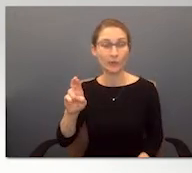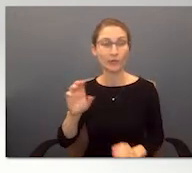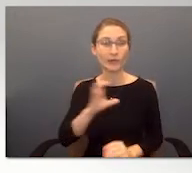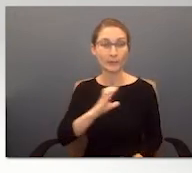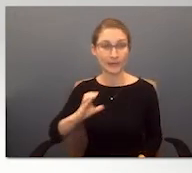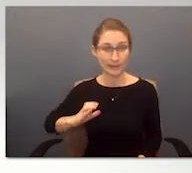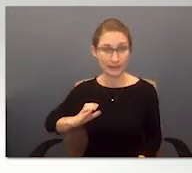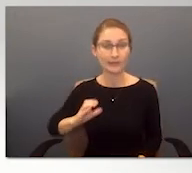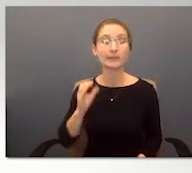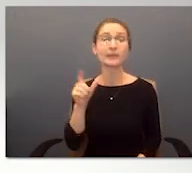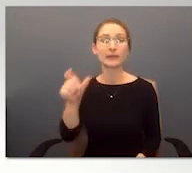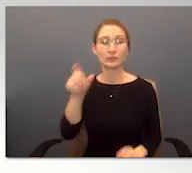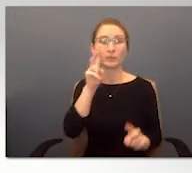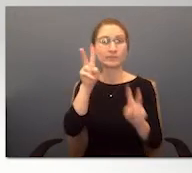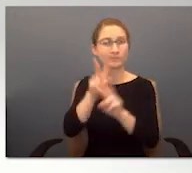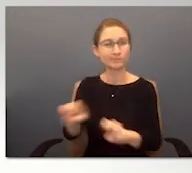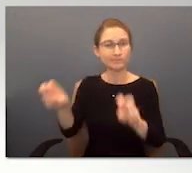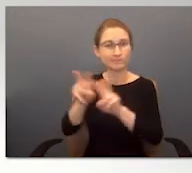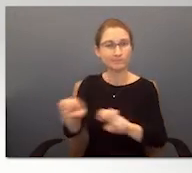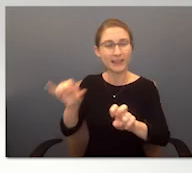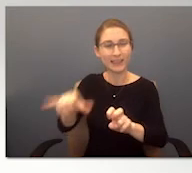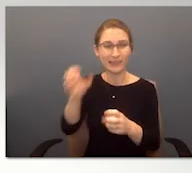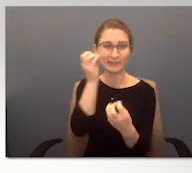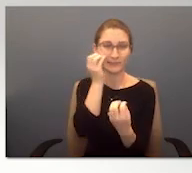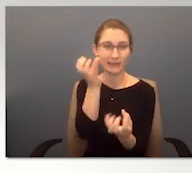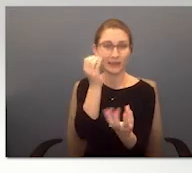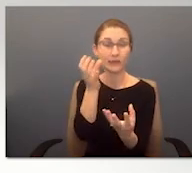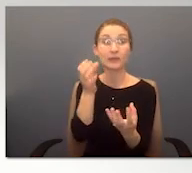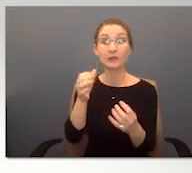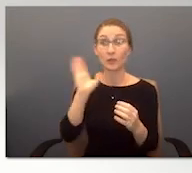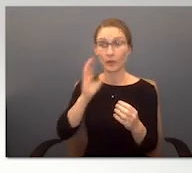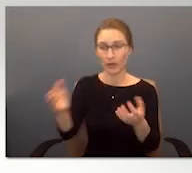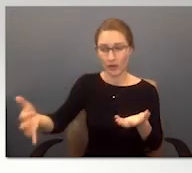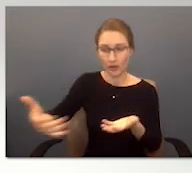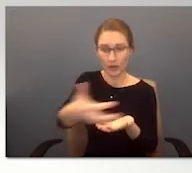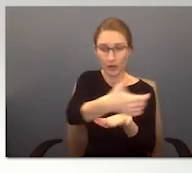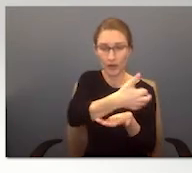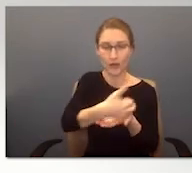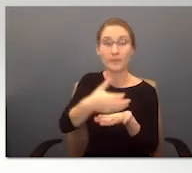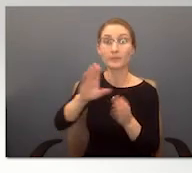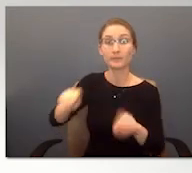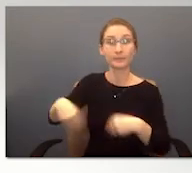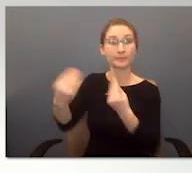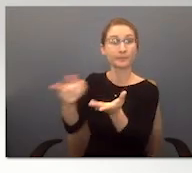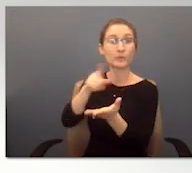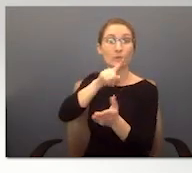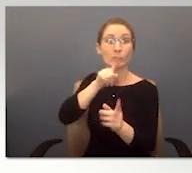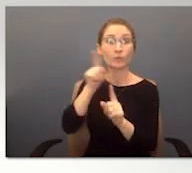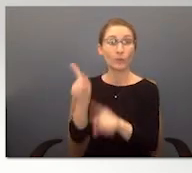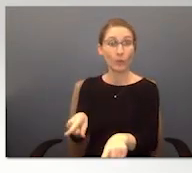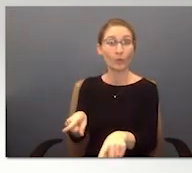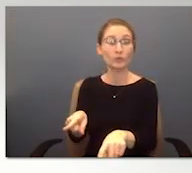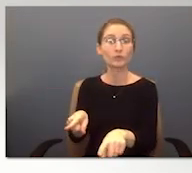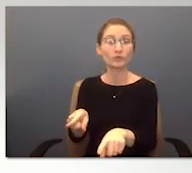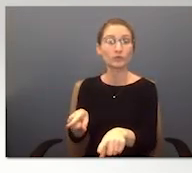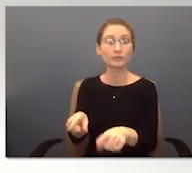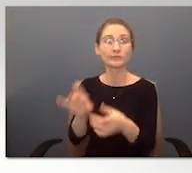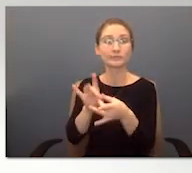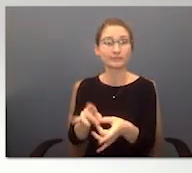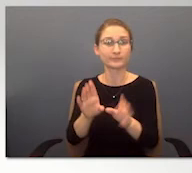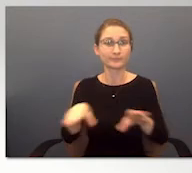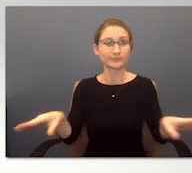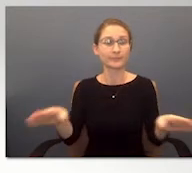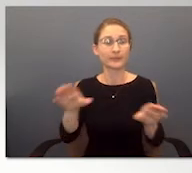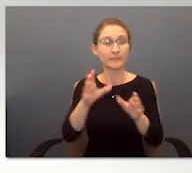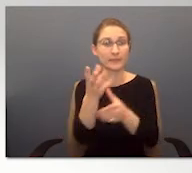committees to analyze the data, and then generates a report to the governor each year on childhood fatalities. Also in